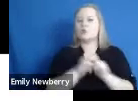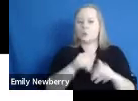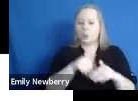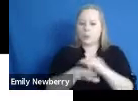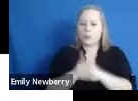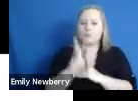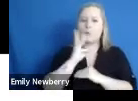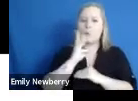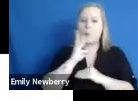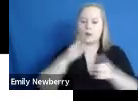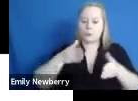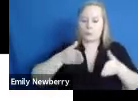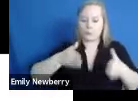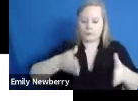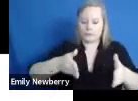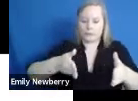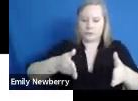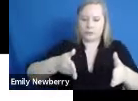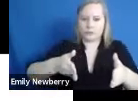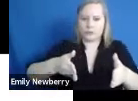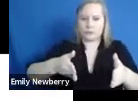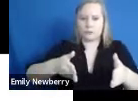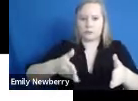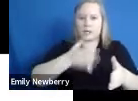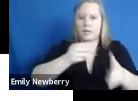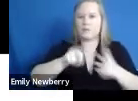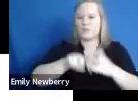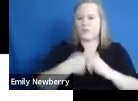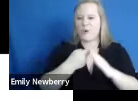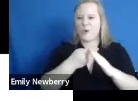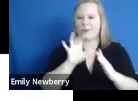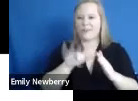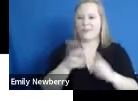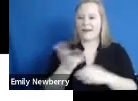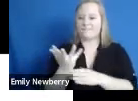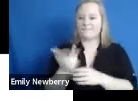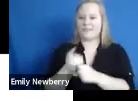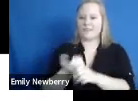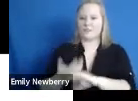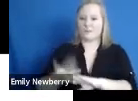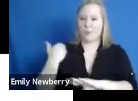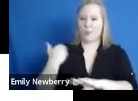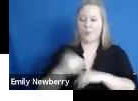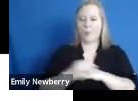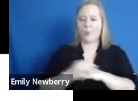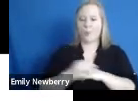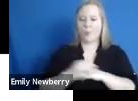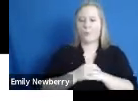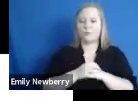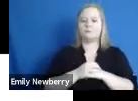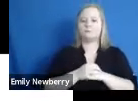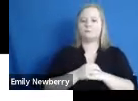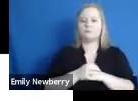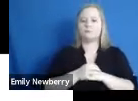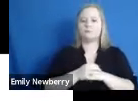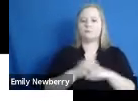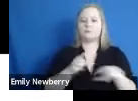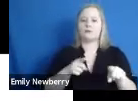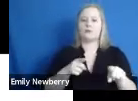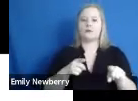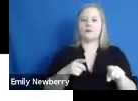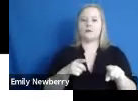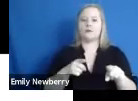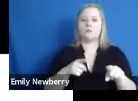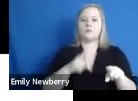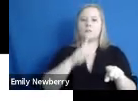ditches, and that's where we started that 5 years ago. And so that's been a big part of